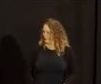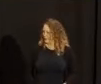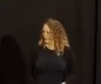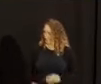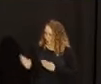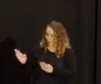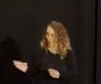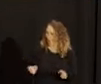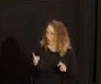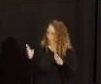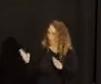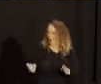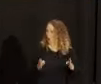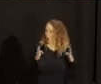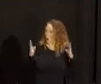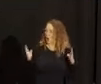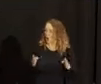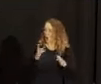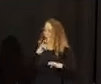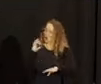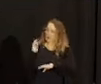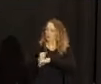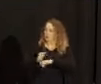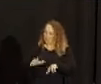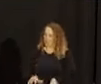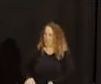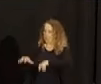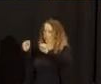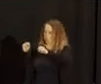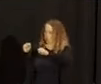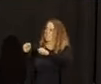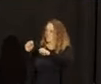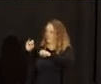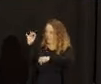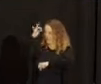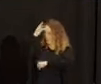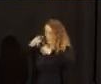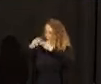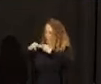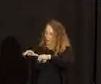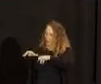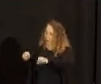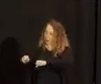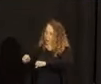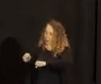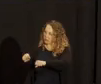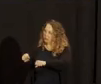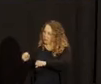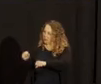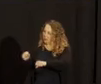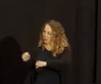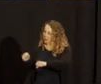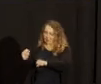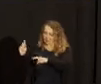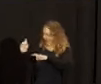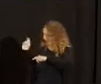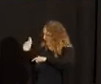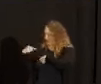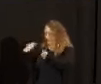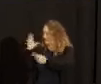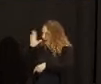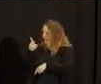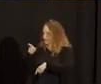the longest occupation of a federal building in U.S. history. That's kind of what we think of as movement